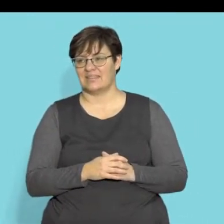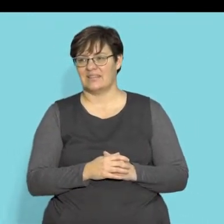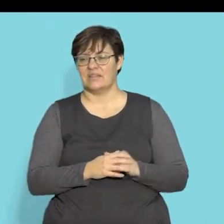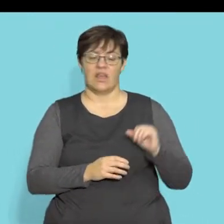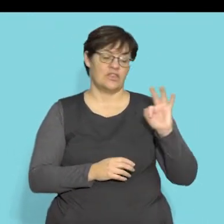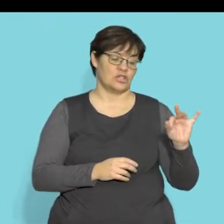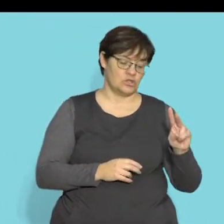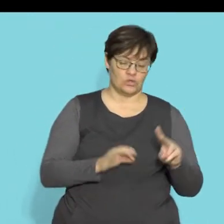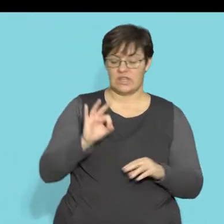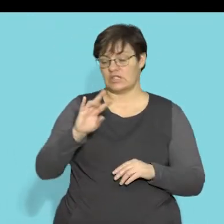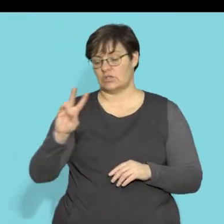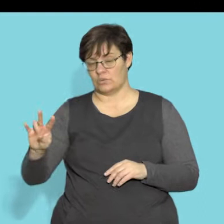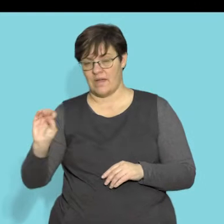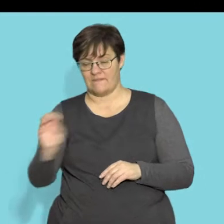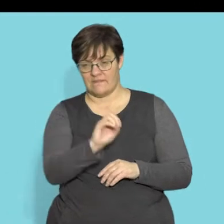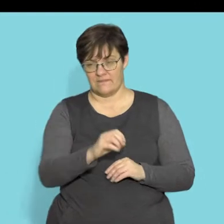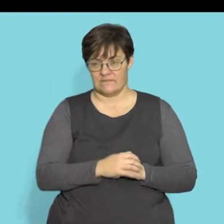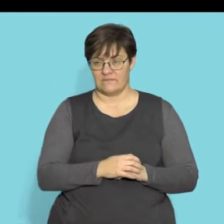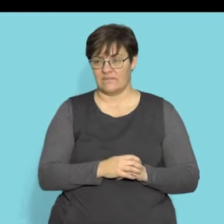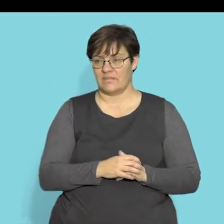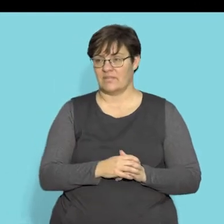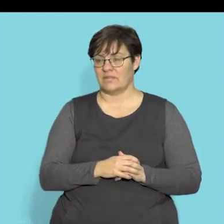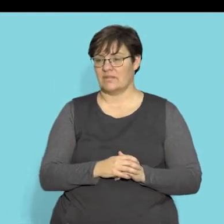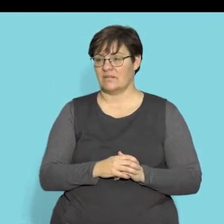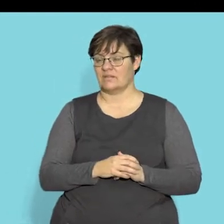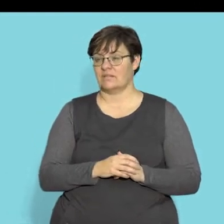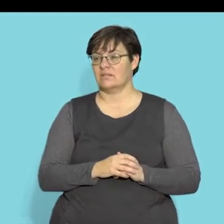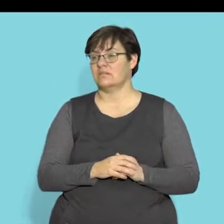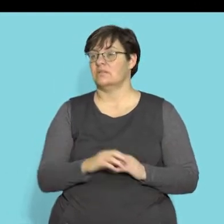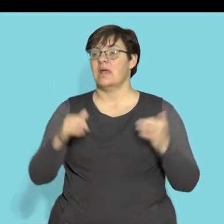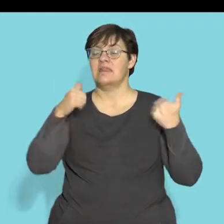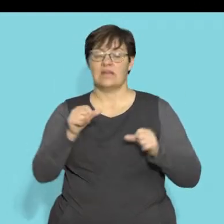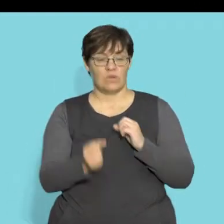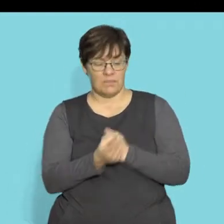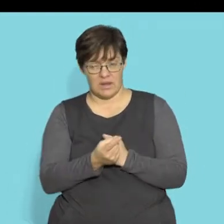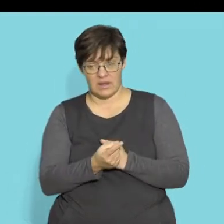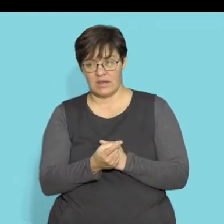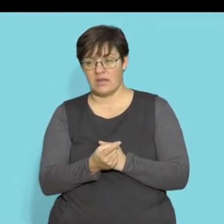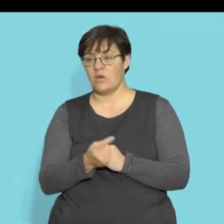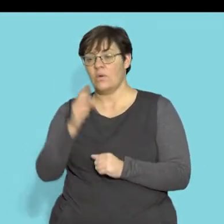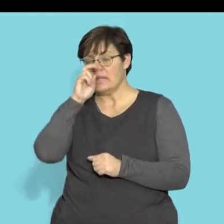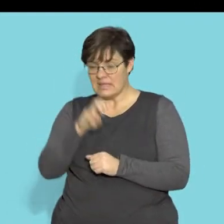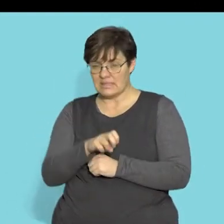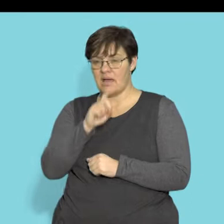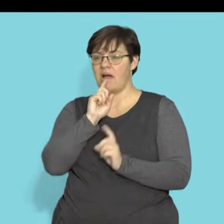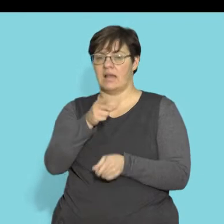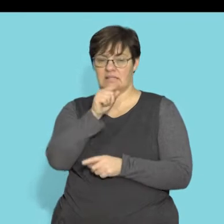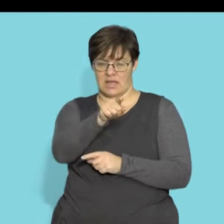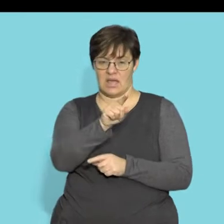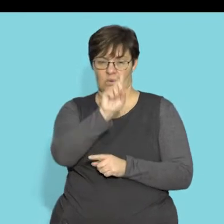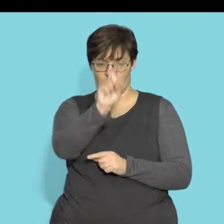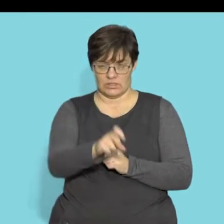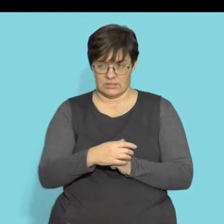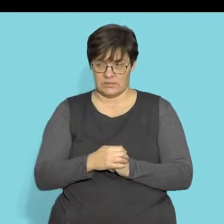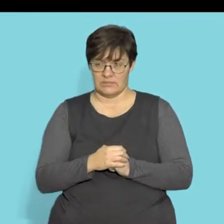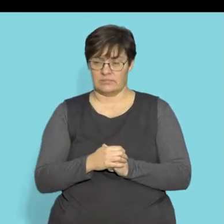these cells each contain 32 chromosomes. And so what happens next is that we obviously now need to use that to answer the next bit